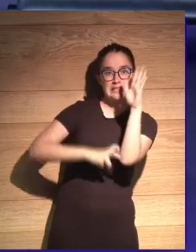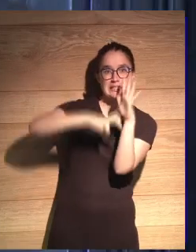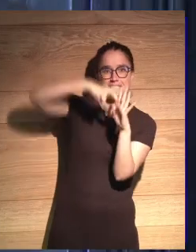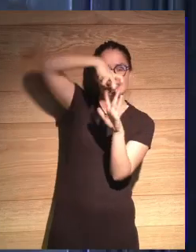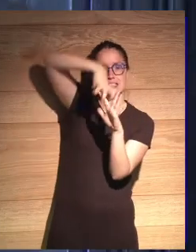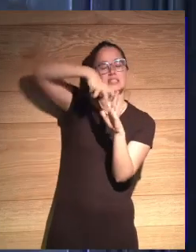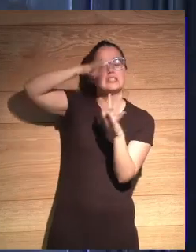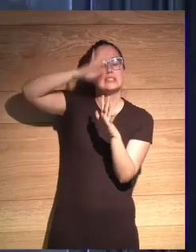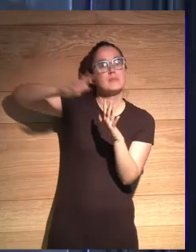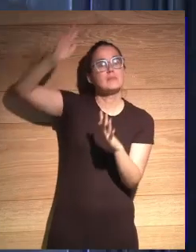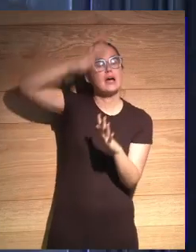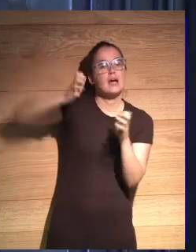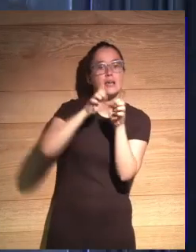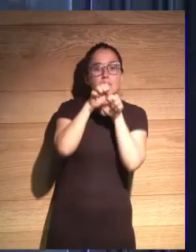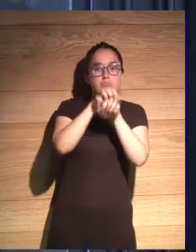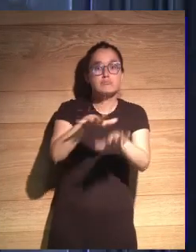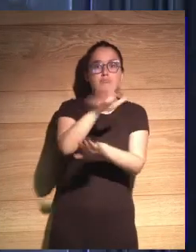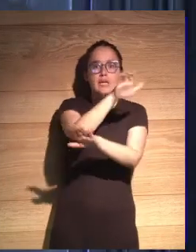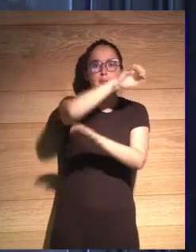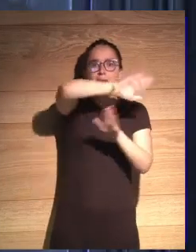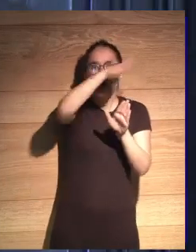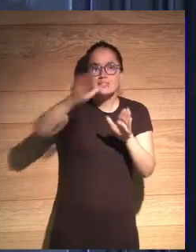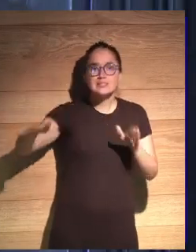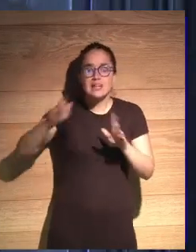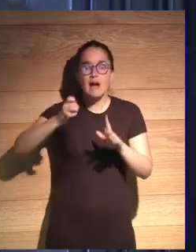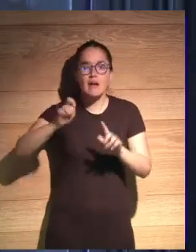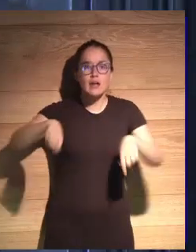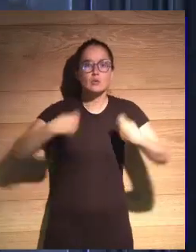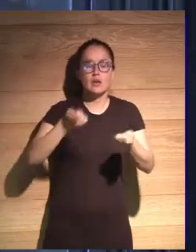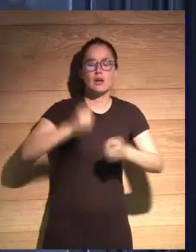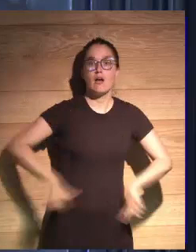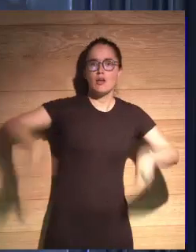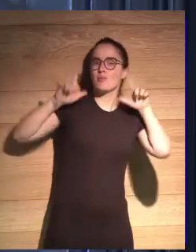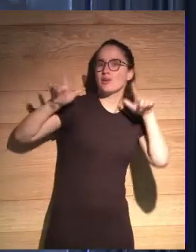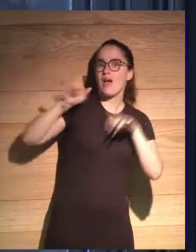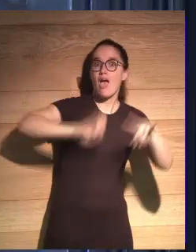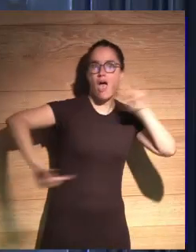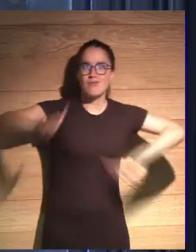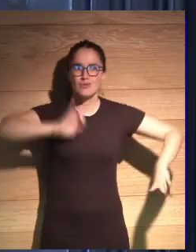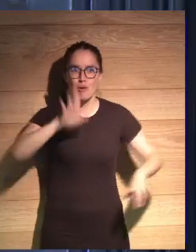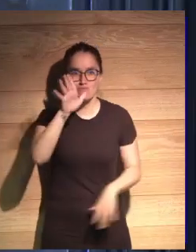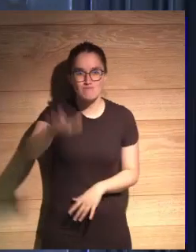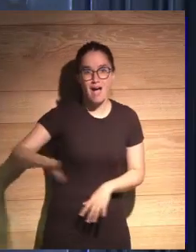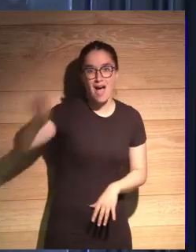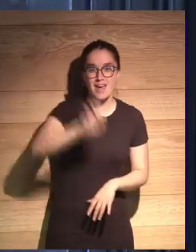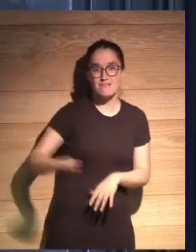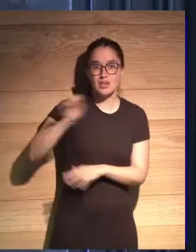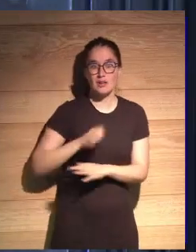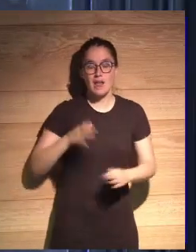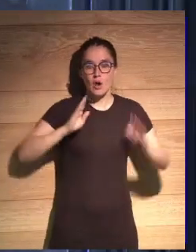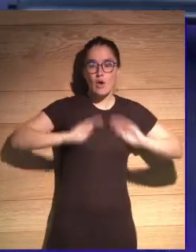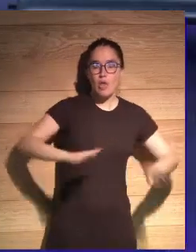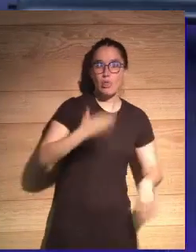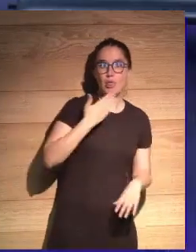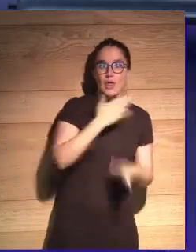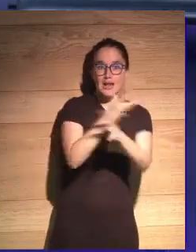ago were looking for when they would climb on a tree and they would imagine great